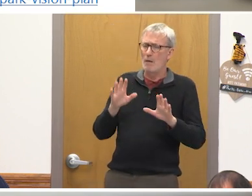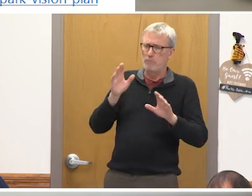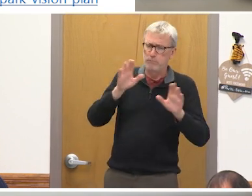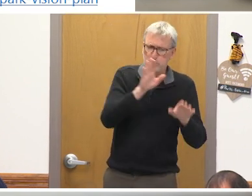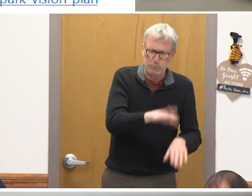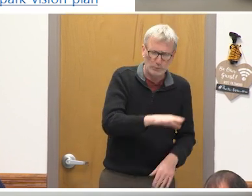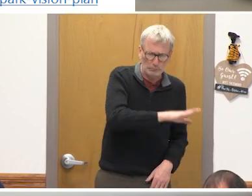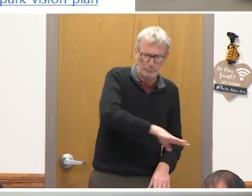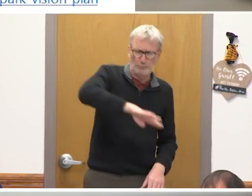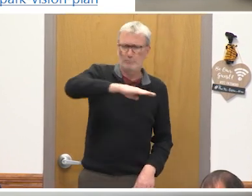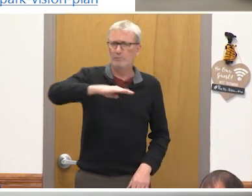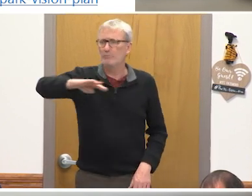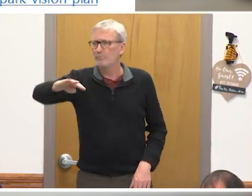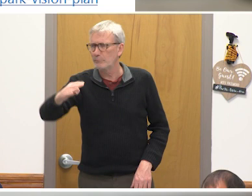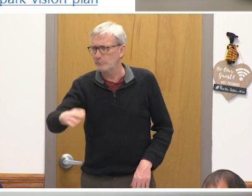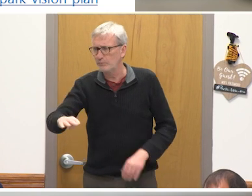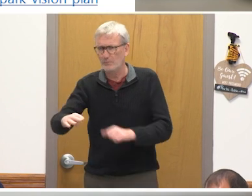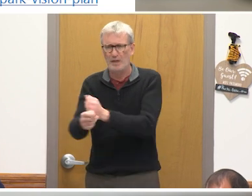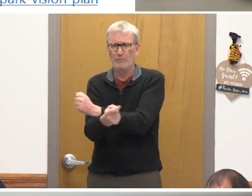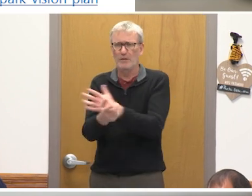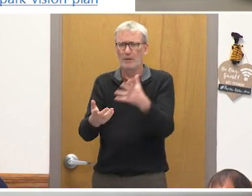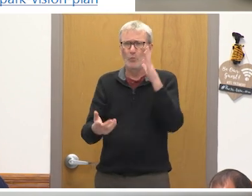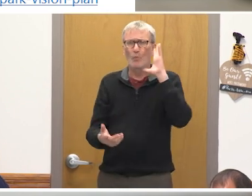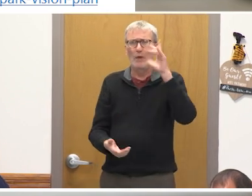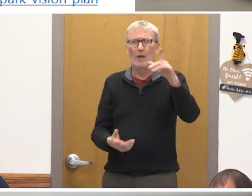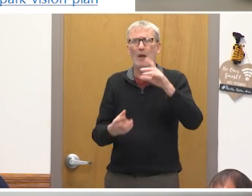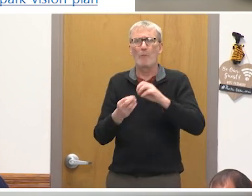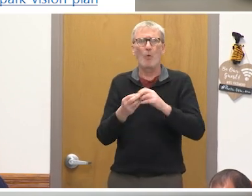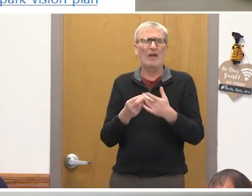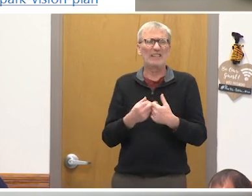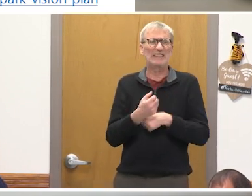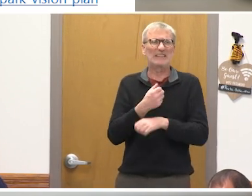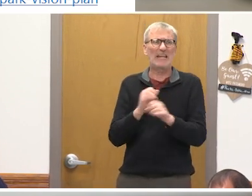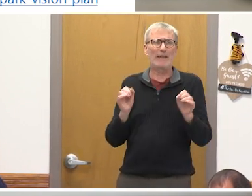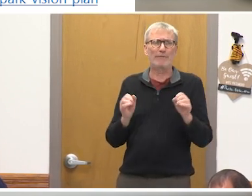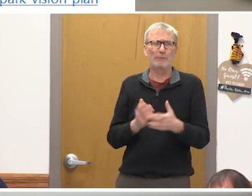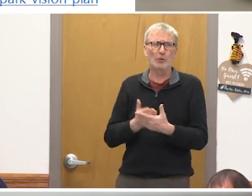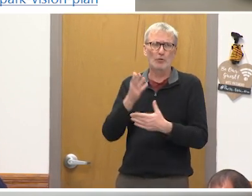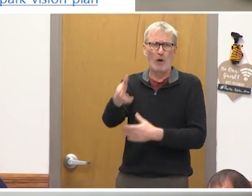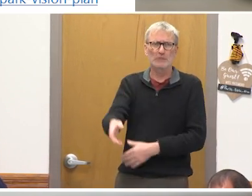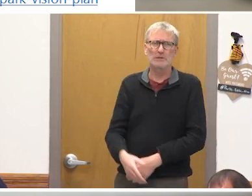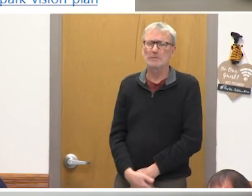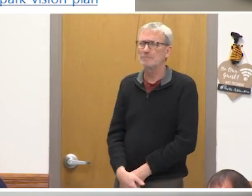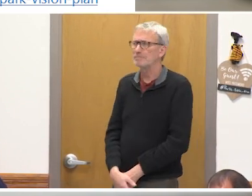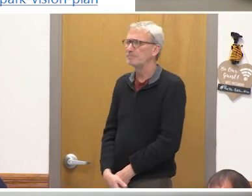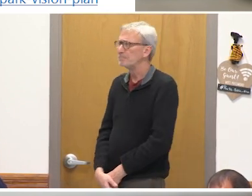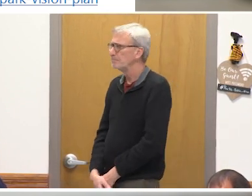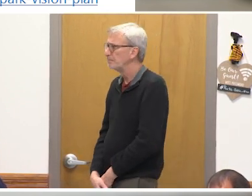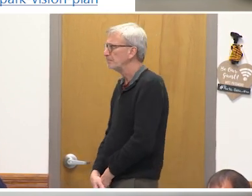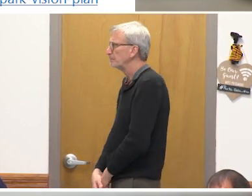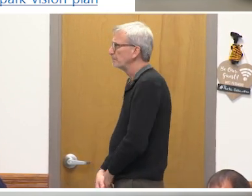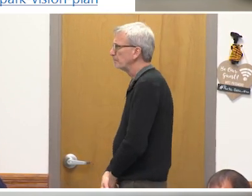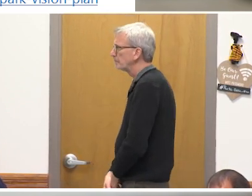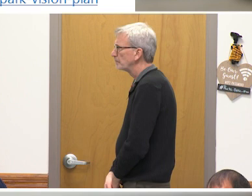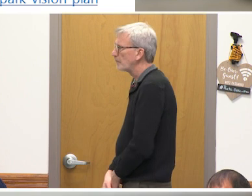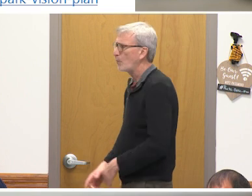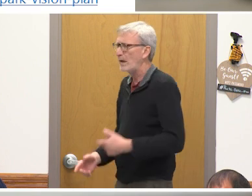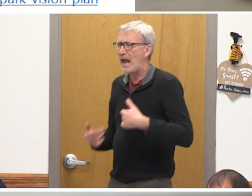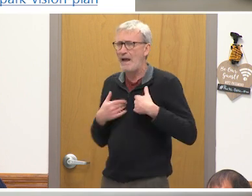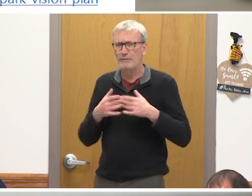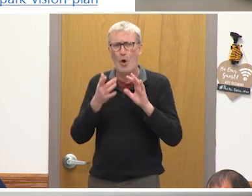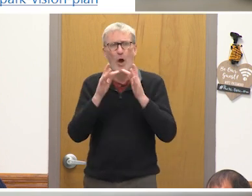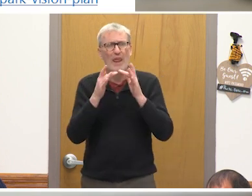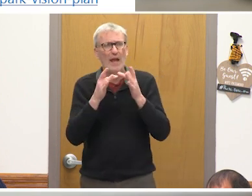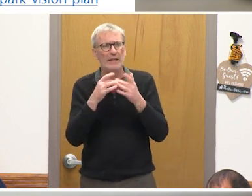it will make it a safer crossing for all. And so, sorry, last thing I was just going to mention is there is an Engage page for